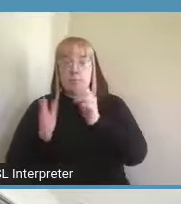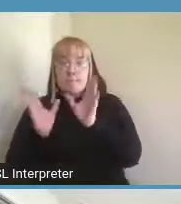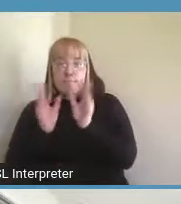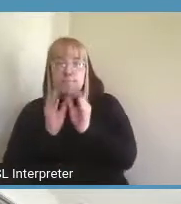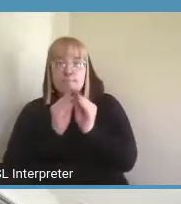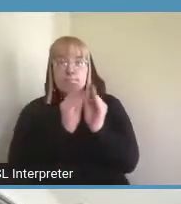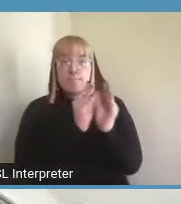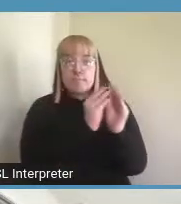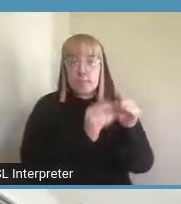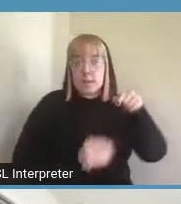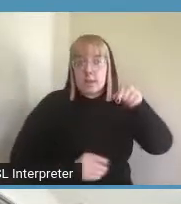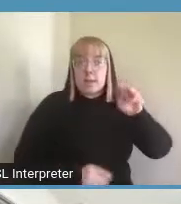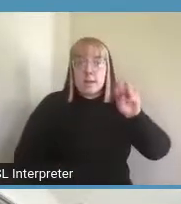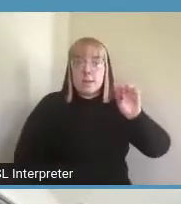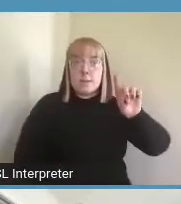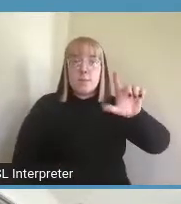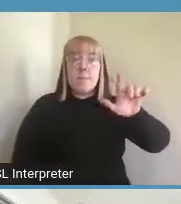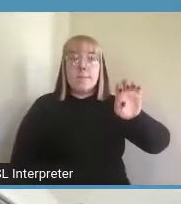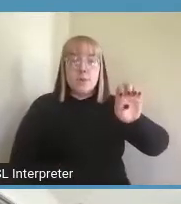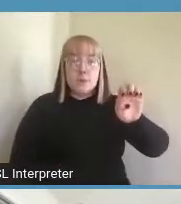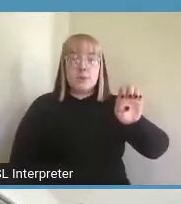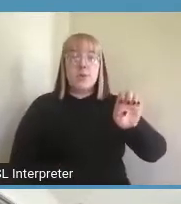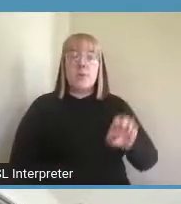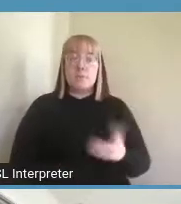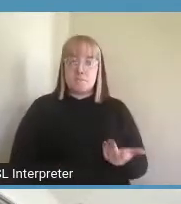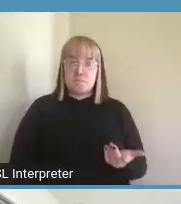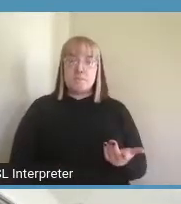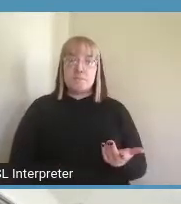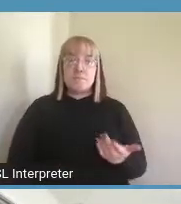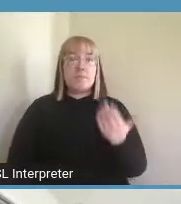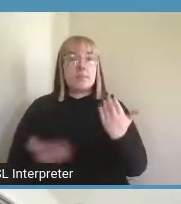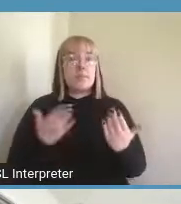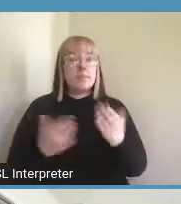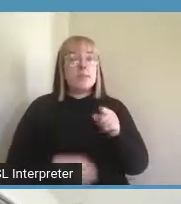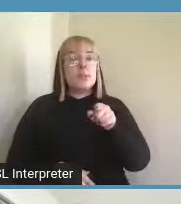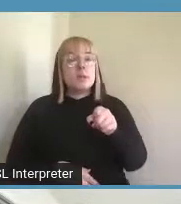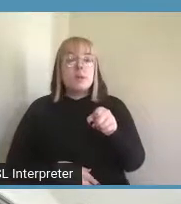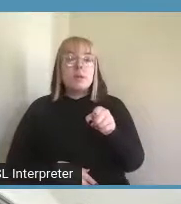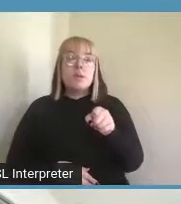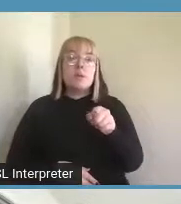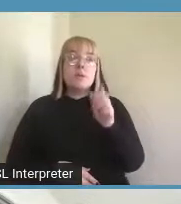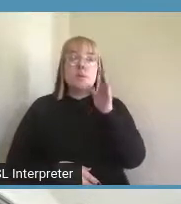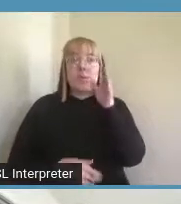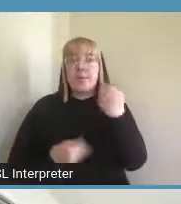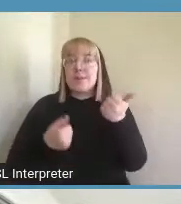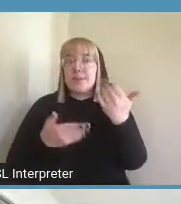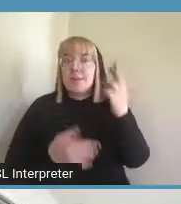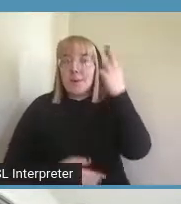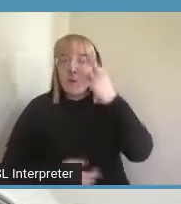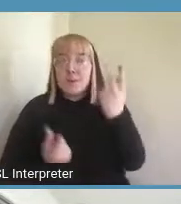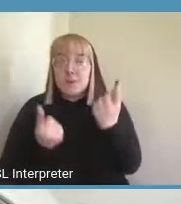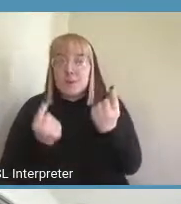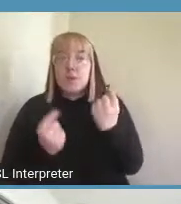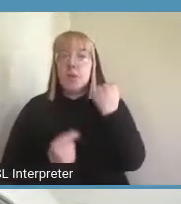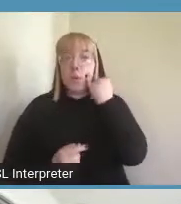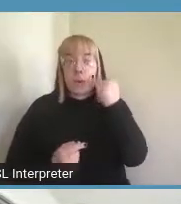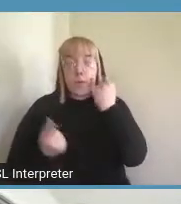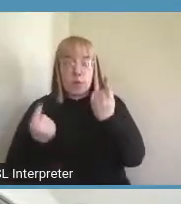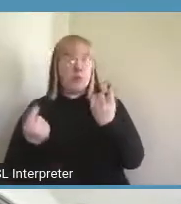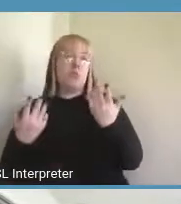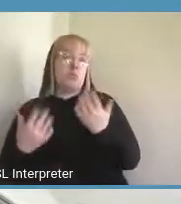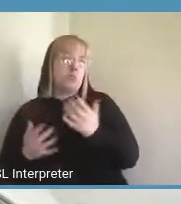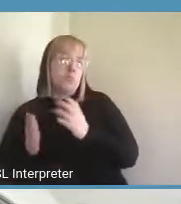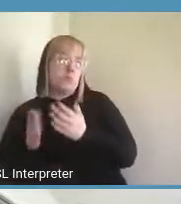other sessions in this module, maybe this will give you reason to do so. If you have, this is just a recap. So for me,